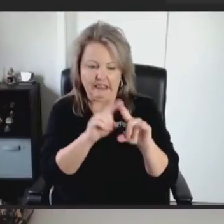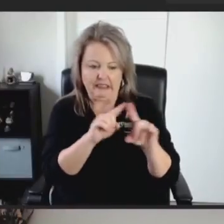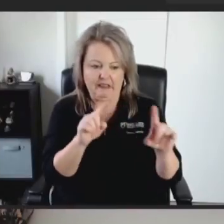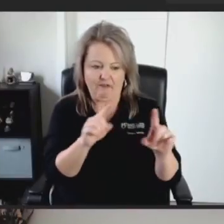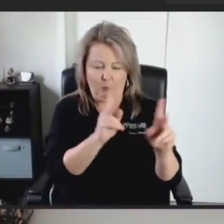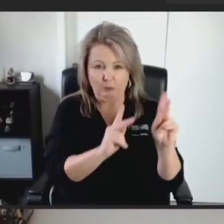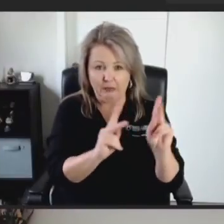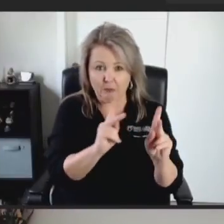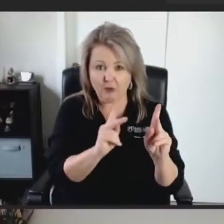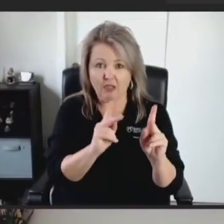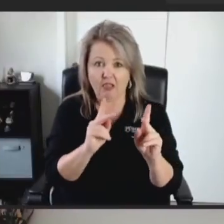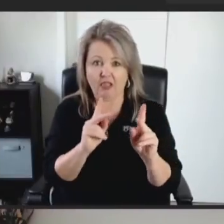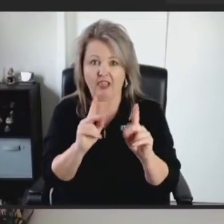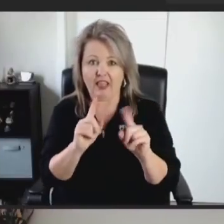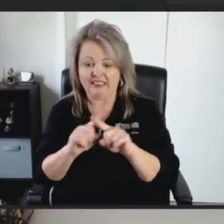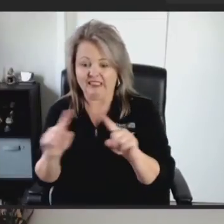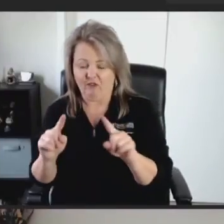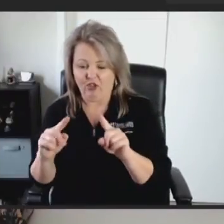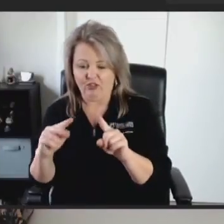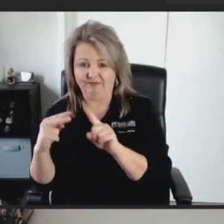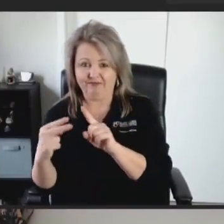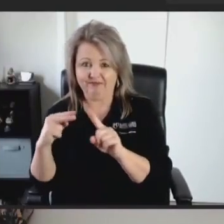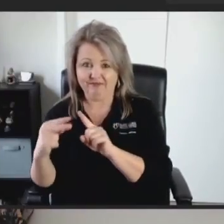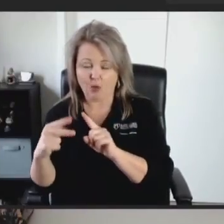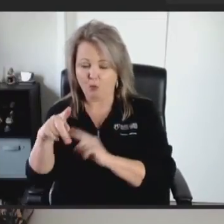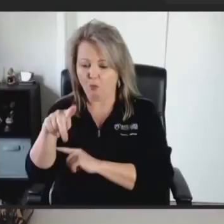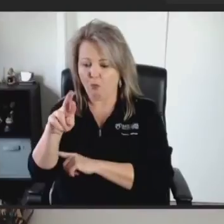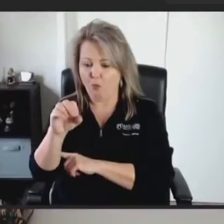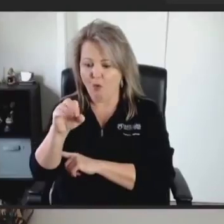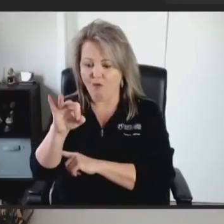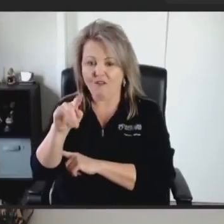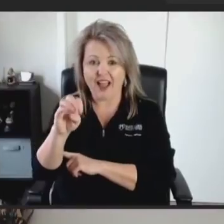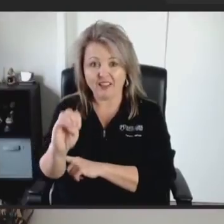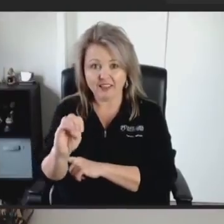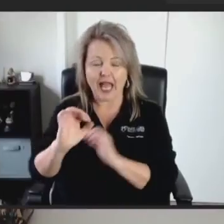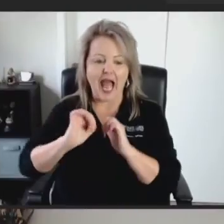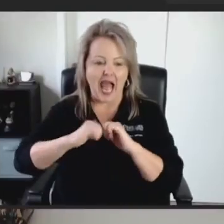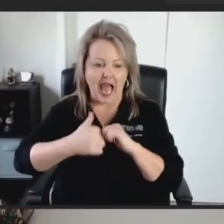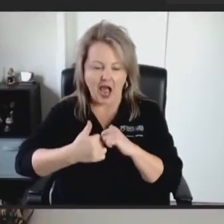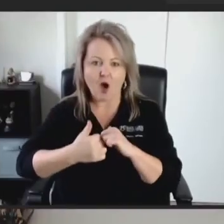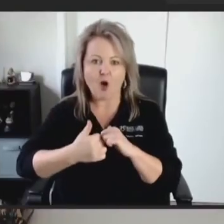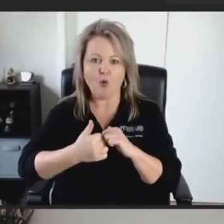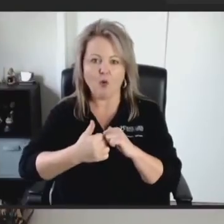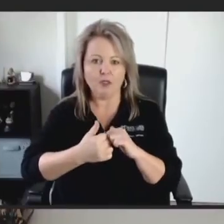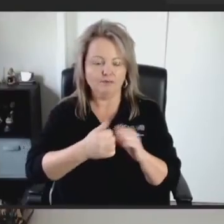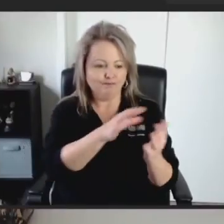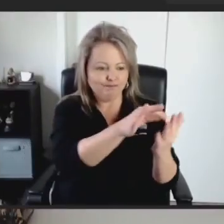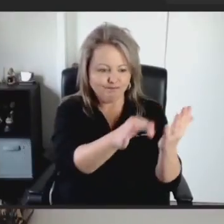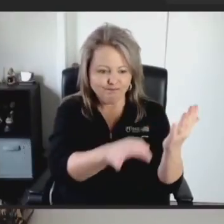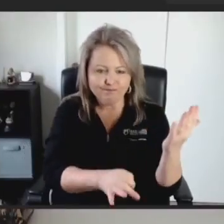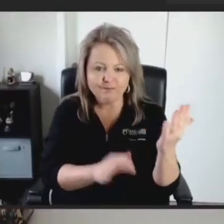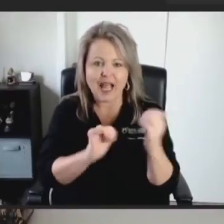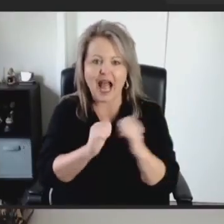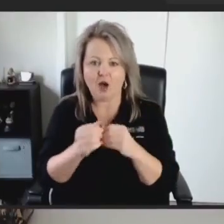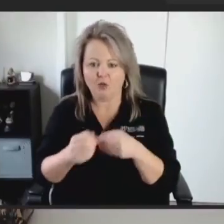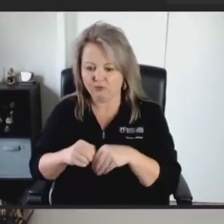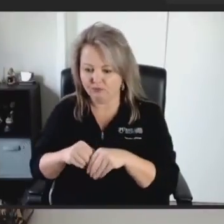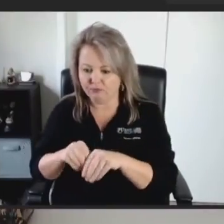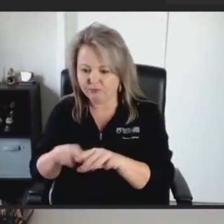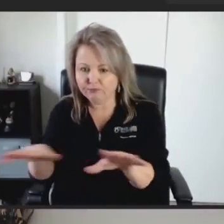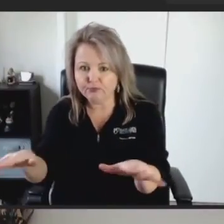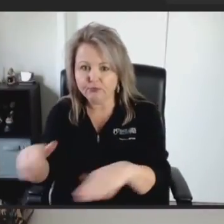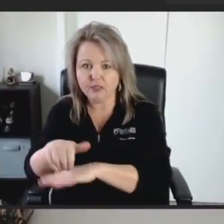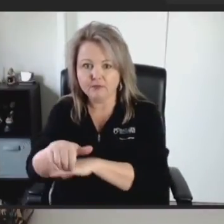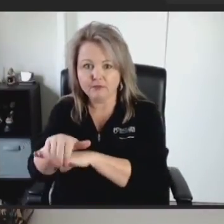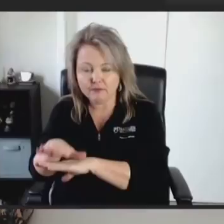vaccines, and how it's ultimately going to be allocated and then delivered to local areas and vaccine providers